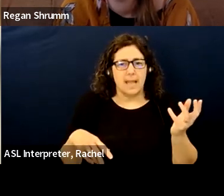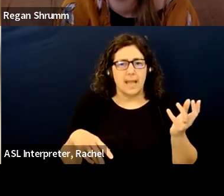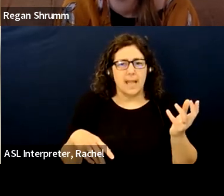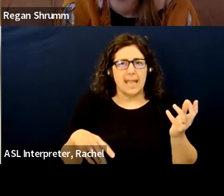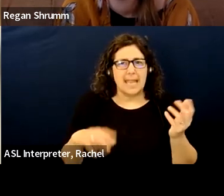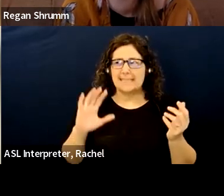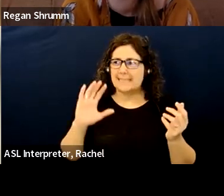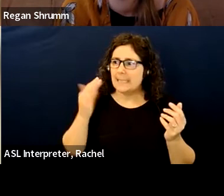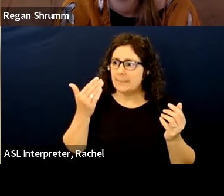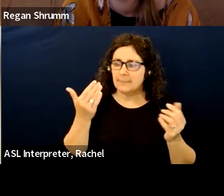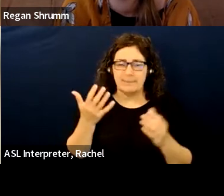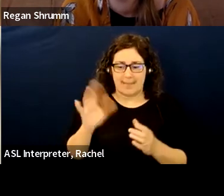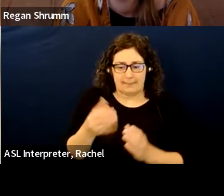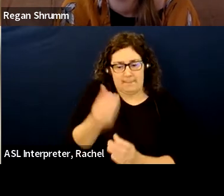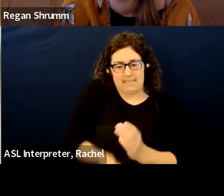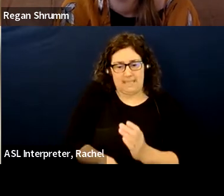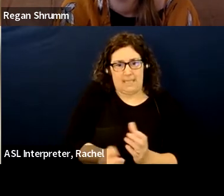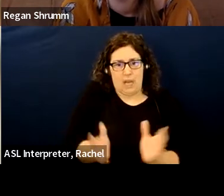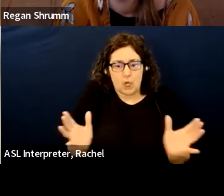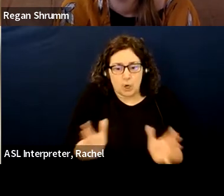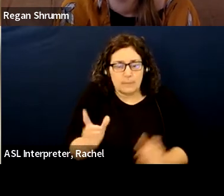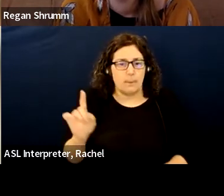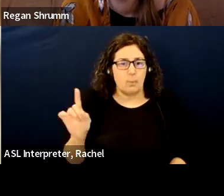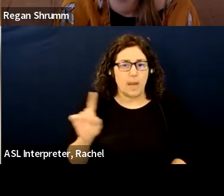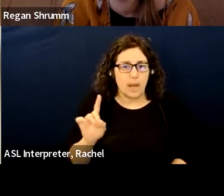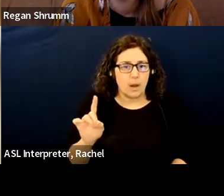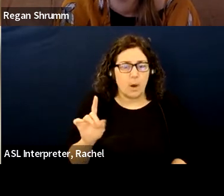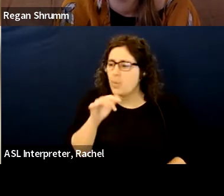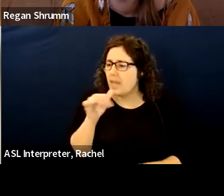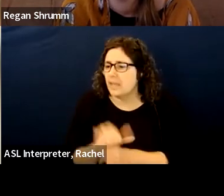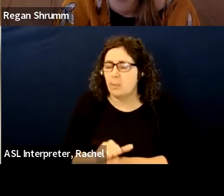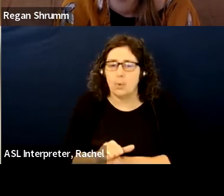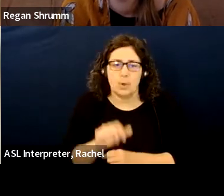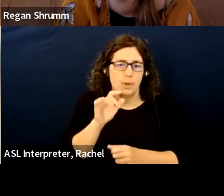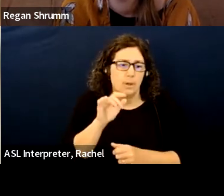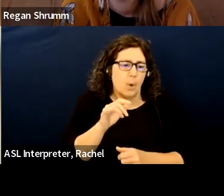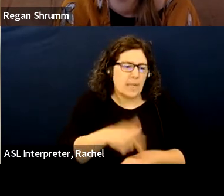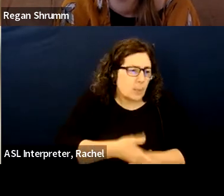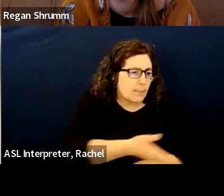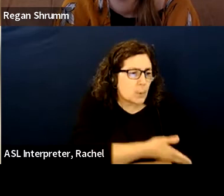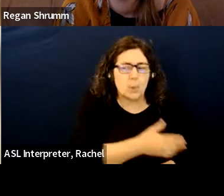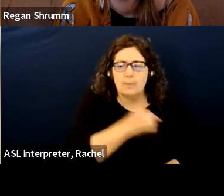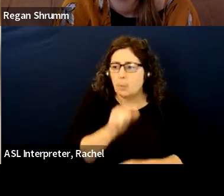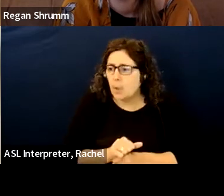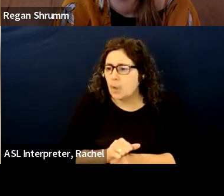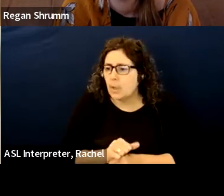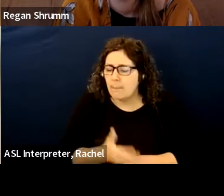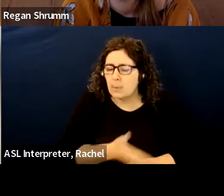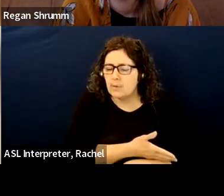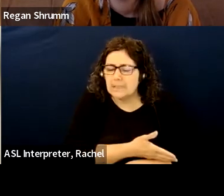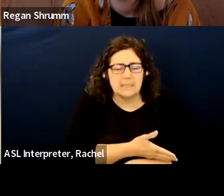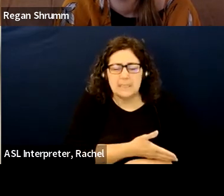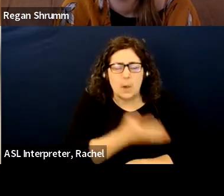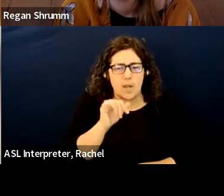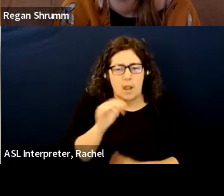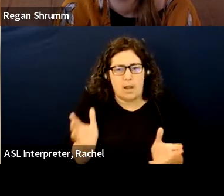encouraged. It's always jumps to like, oh, this didn't work, or I need to do this better, or this didn't work. And I'm thinking to a conversation